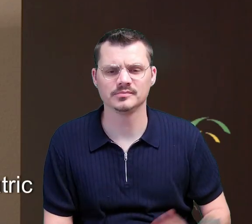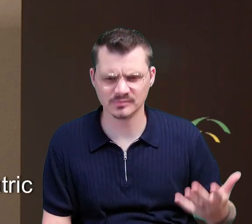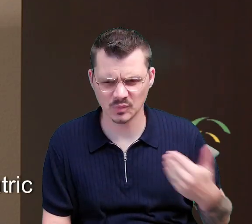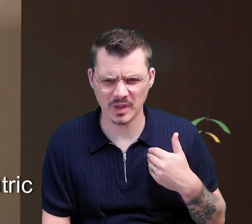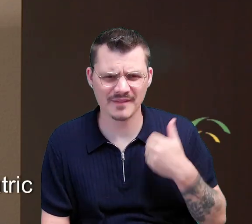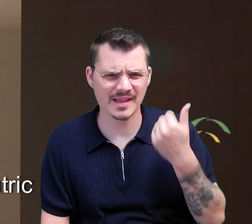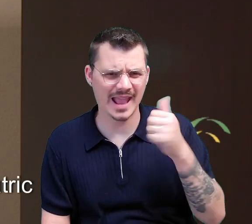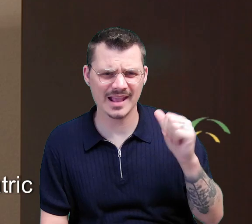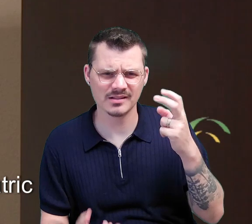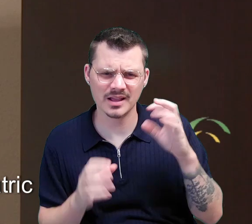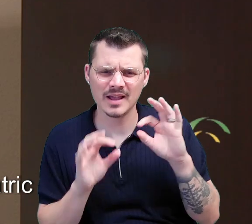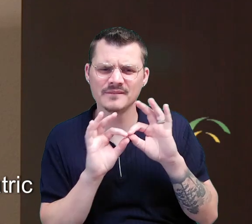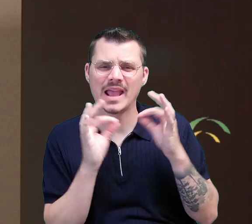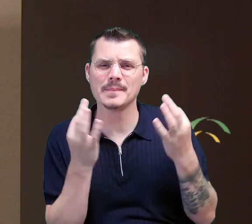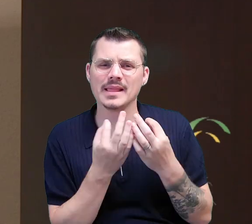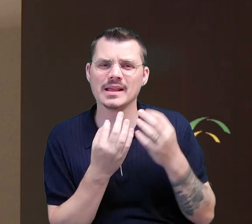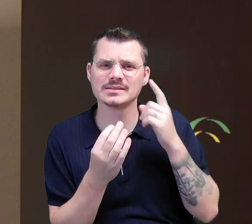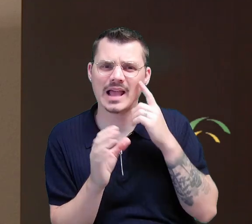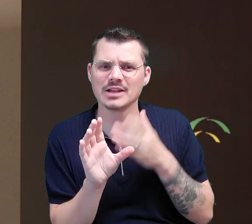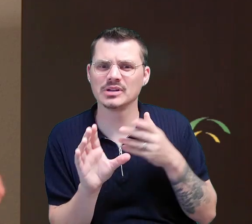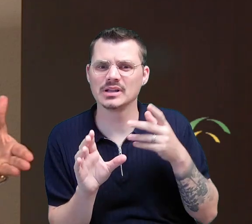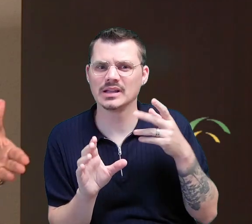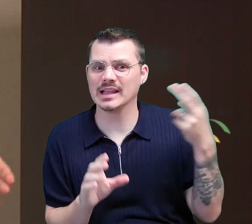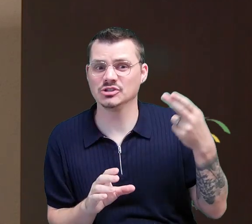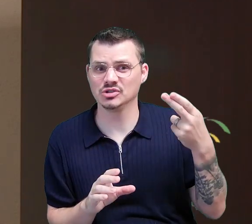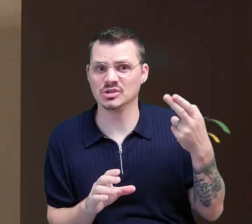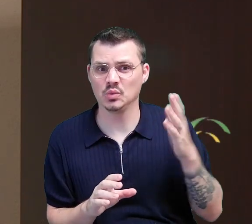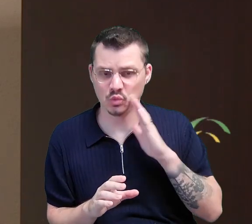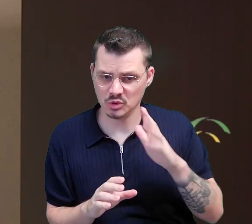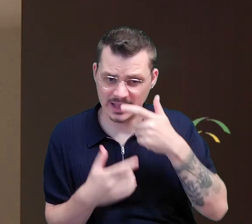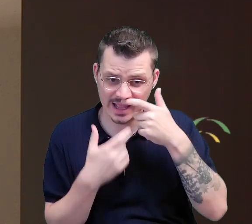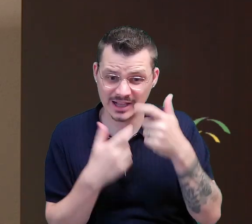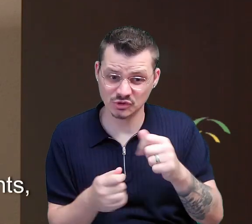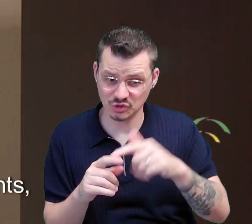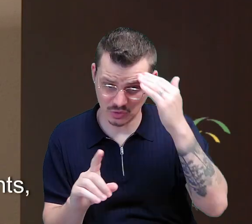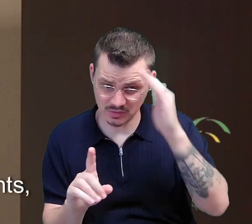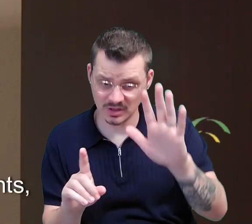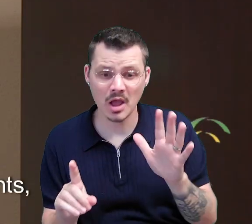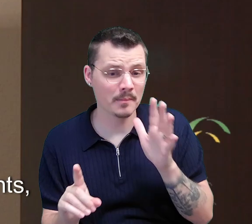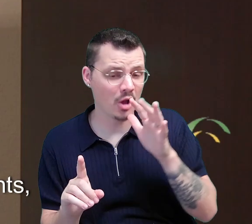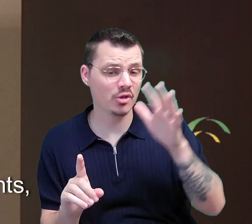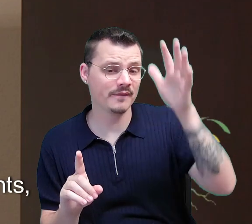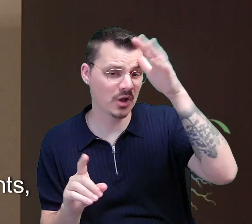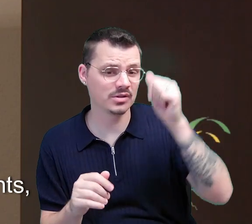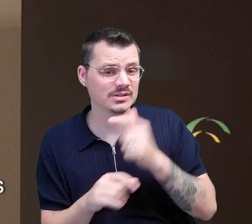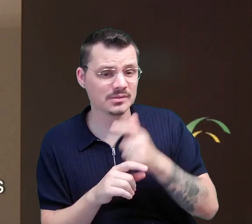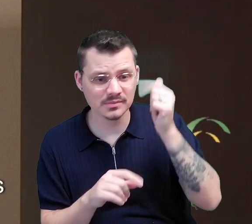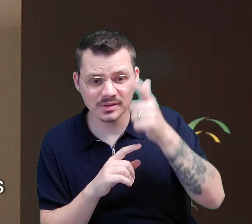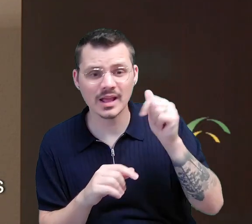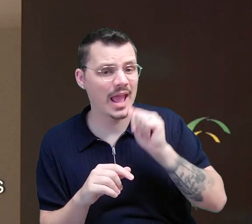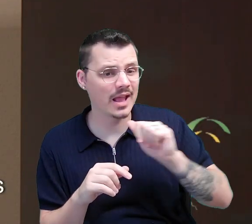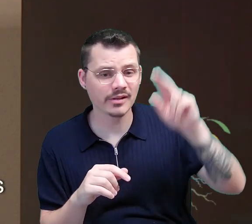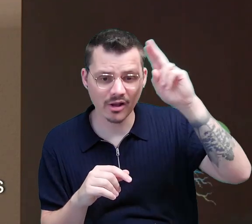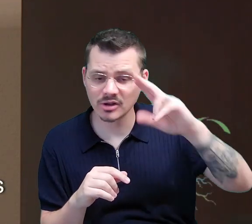Well, do we have any family psychiatric history? Would it be interesting to know that his mother, father, siblings, aunts,